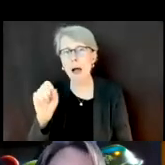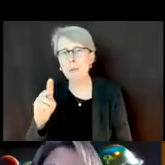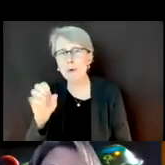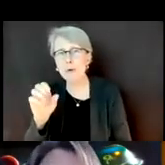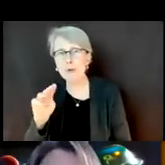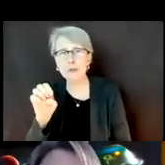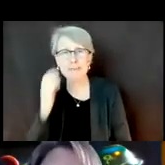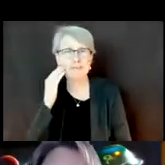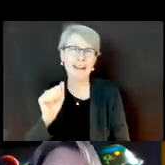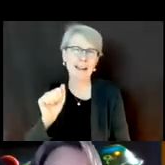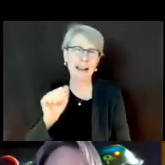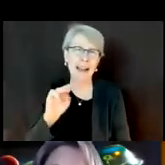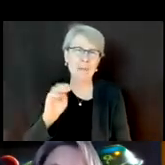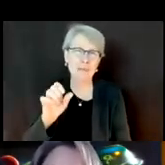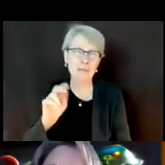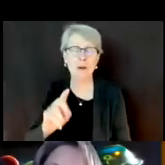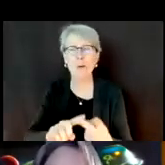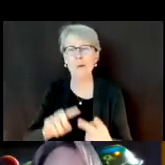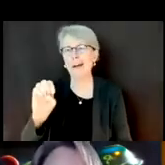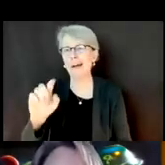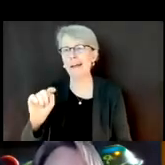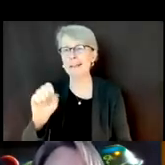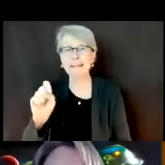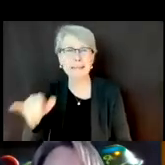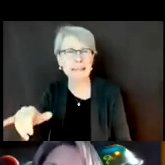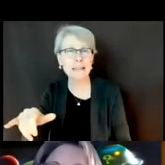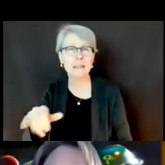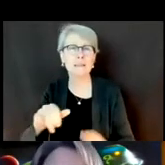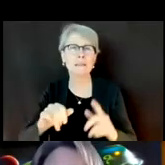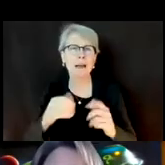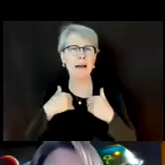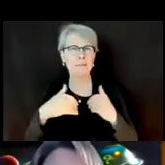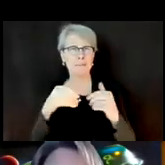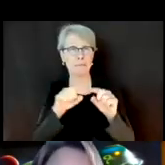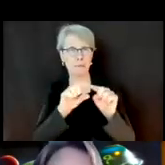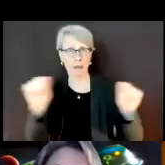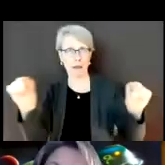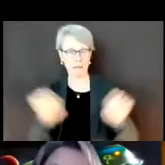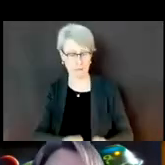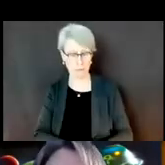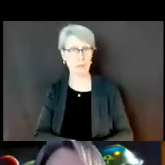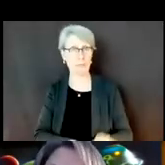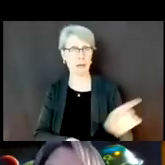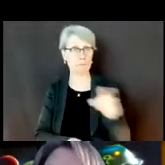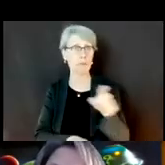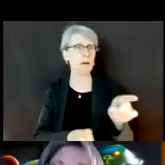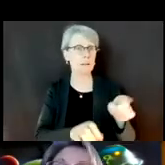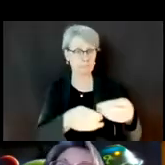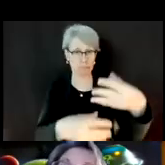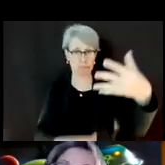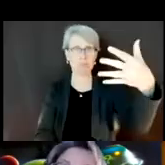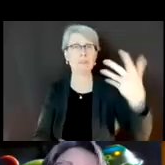Amazon or Etsy, like anywhere that there is an actual invitation to search. And of course, we also have